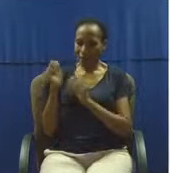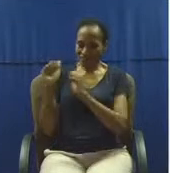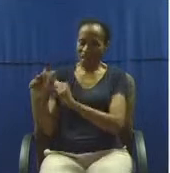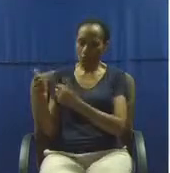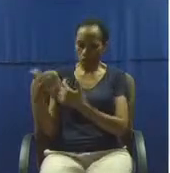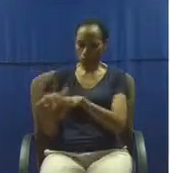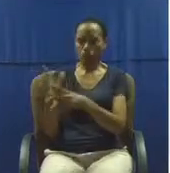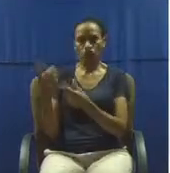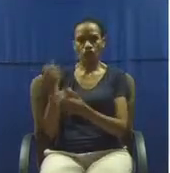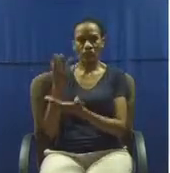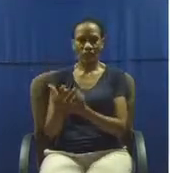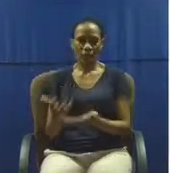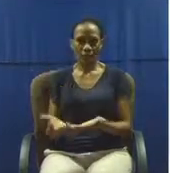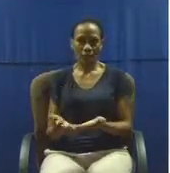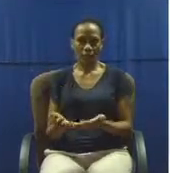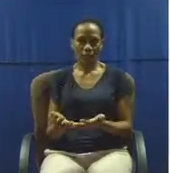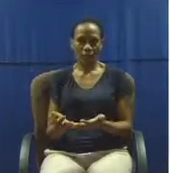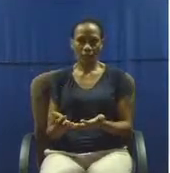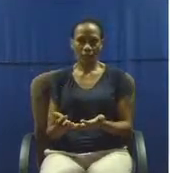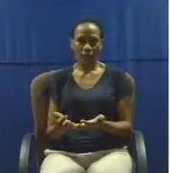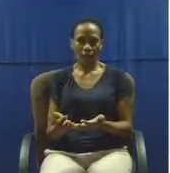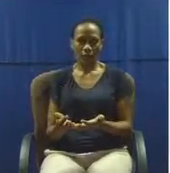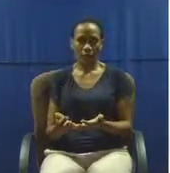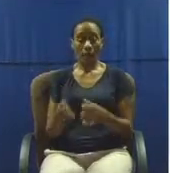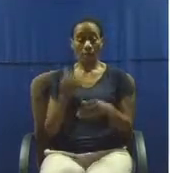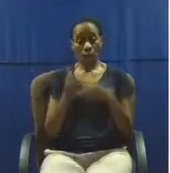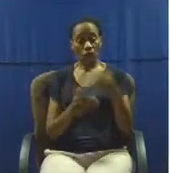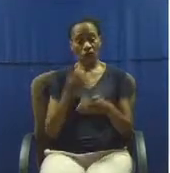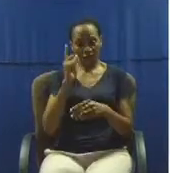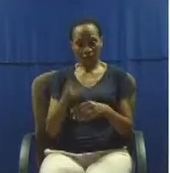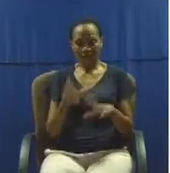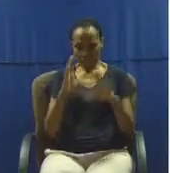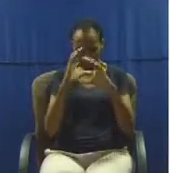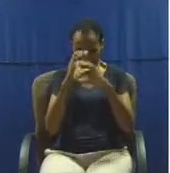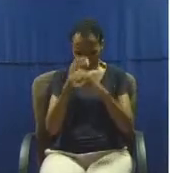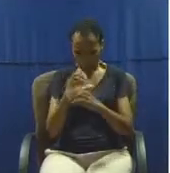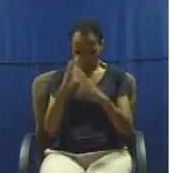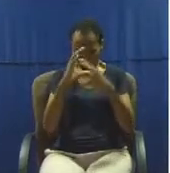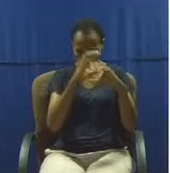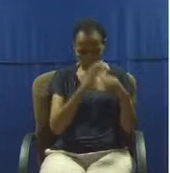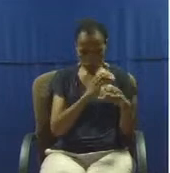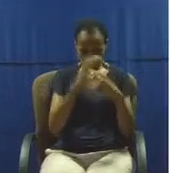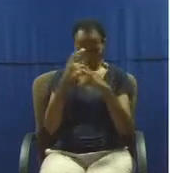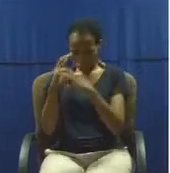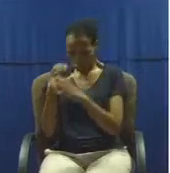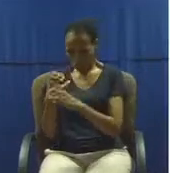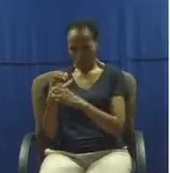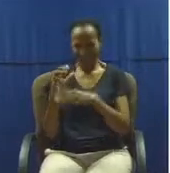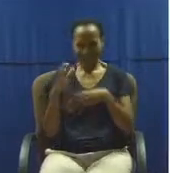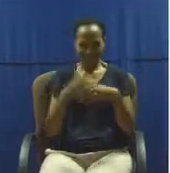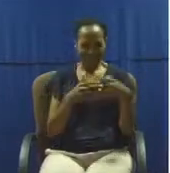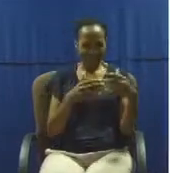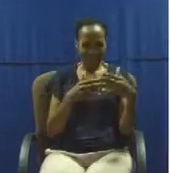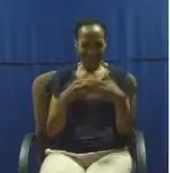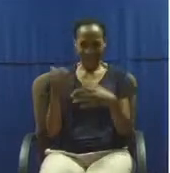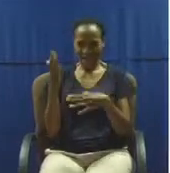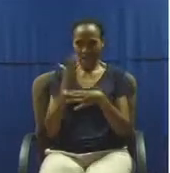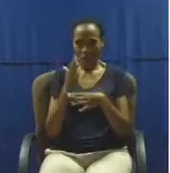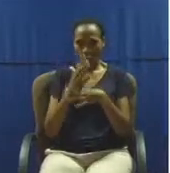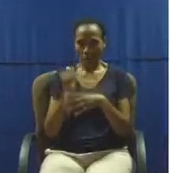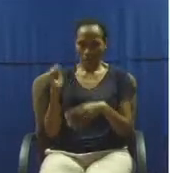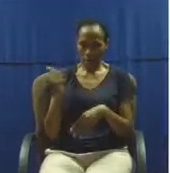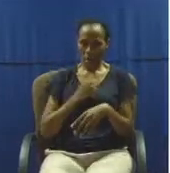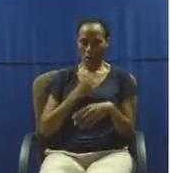be overarching, they have to be focused, we have to look at every aspect of the work that we